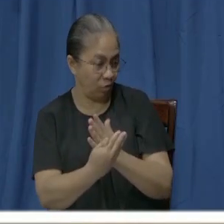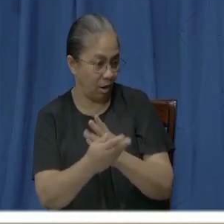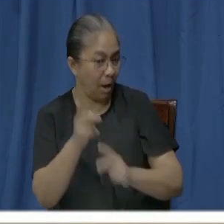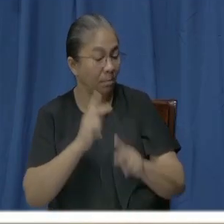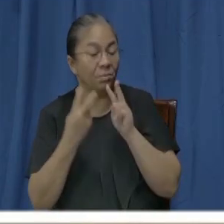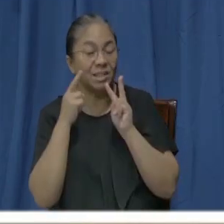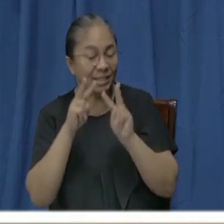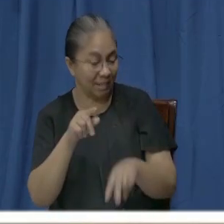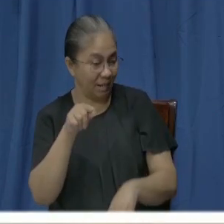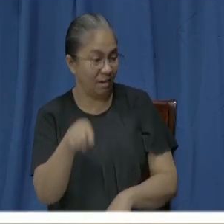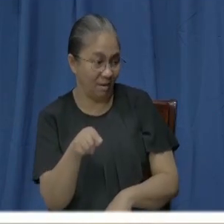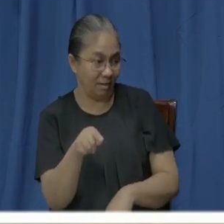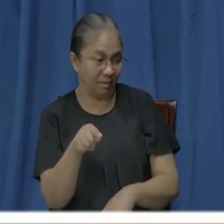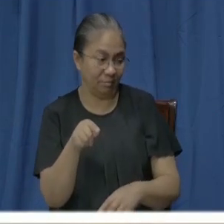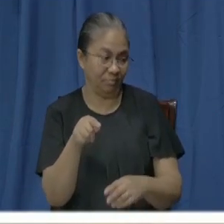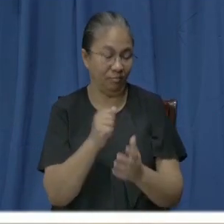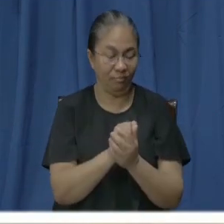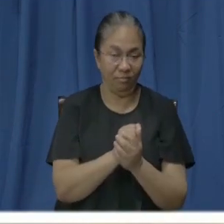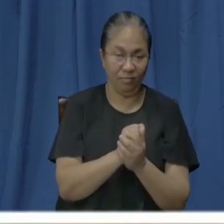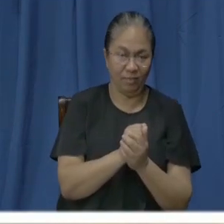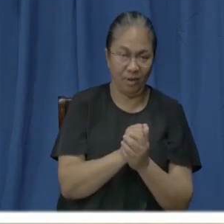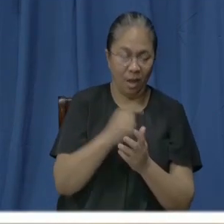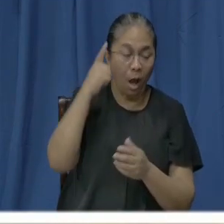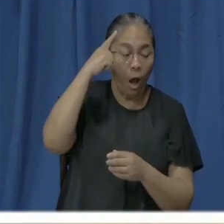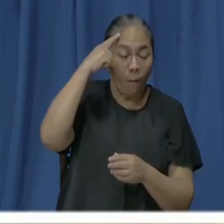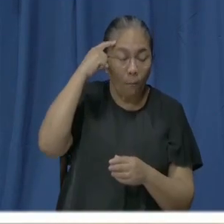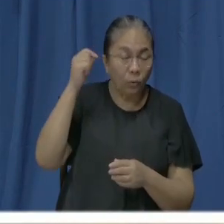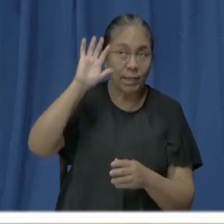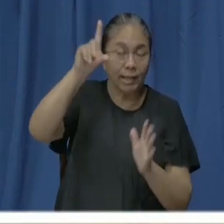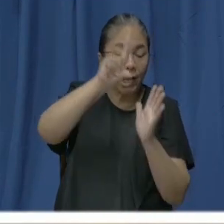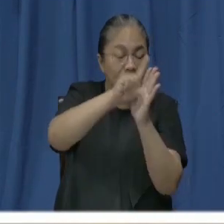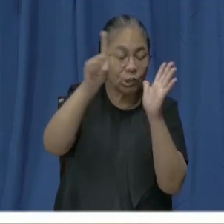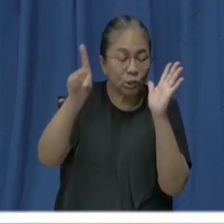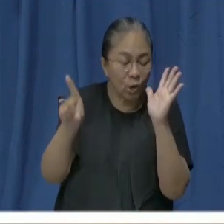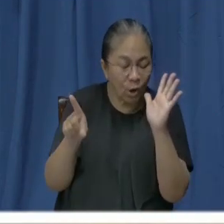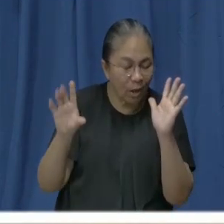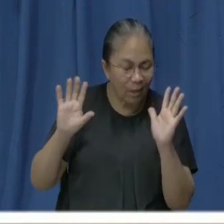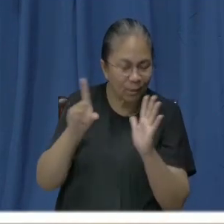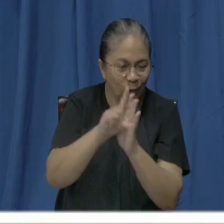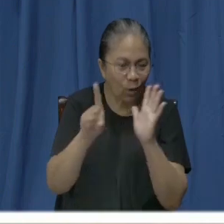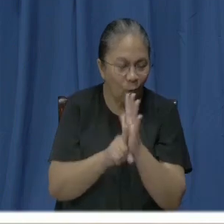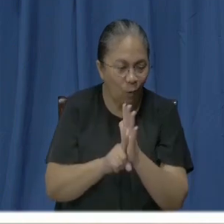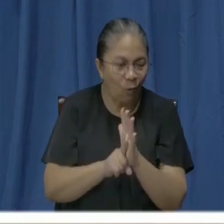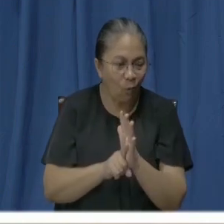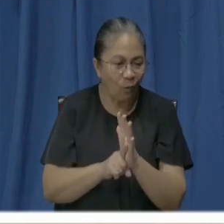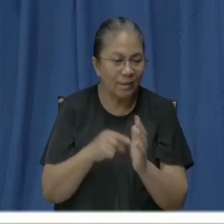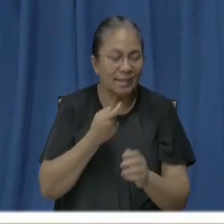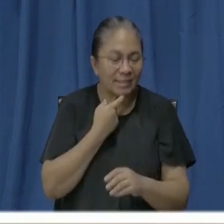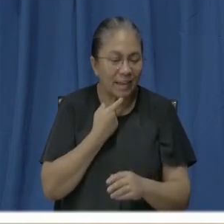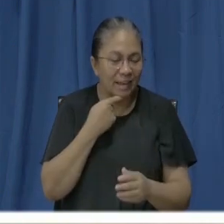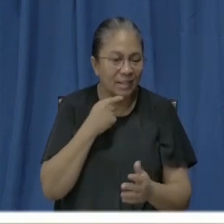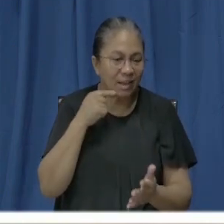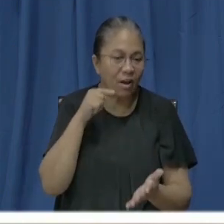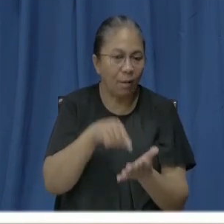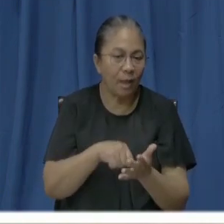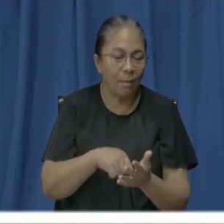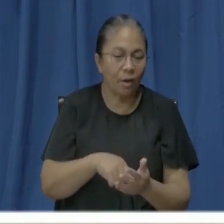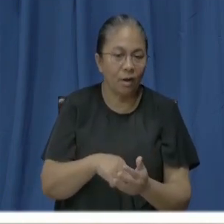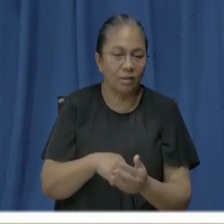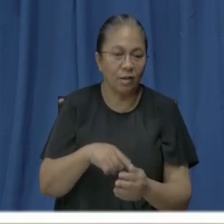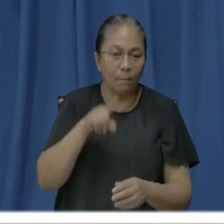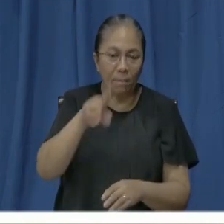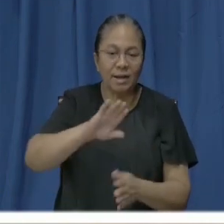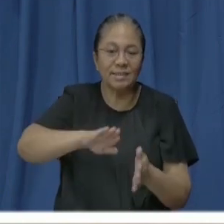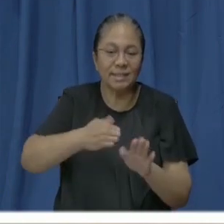adultery. And Moses has ordered us in the law to condemn women like this to death